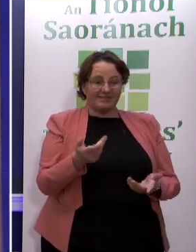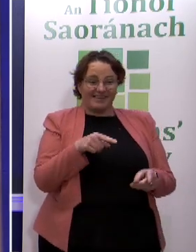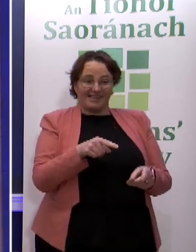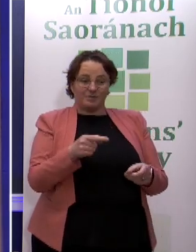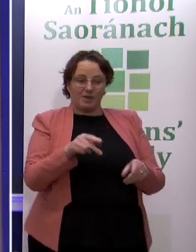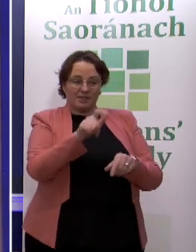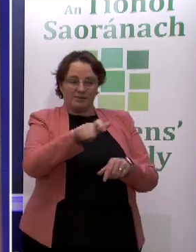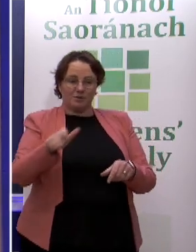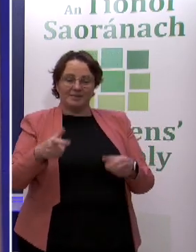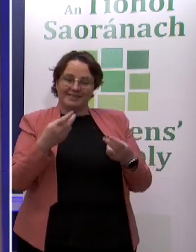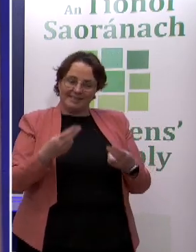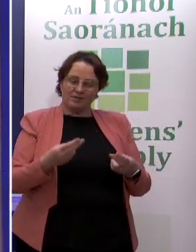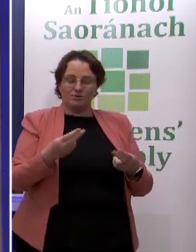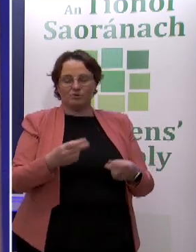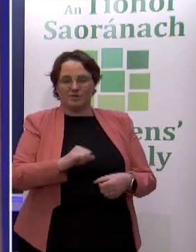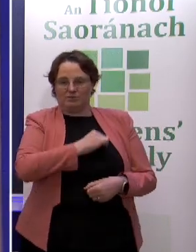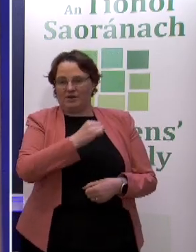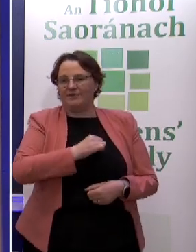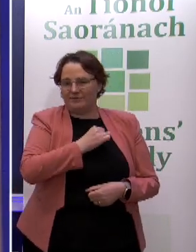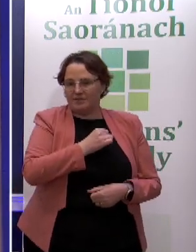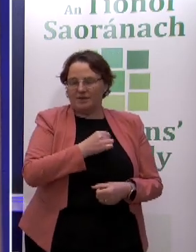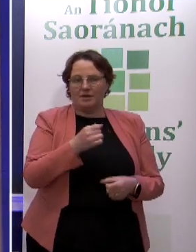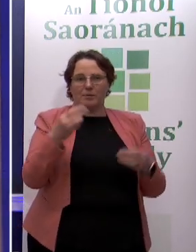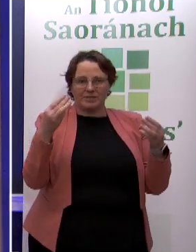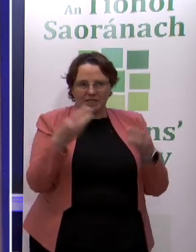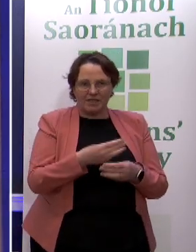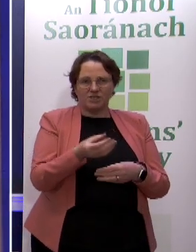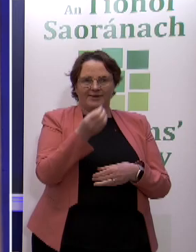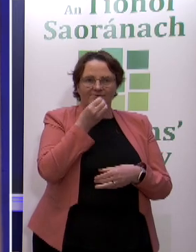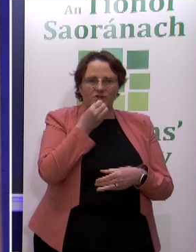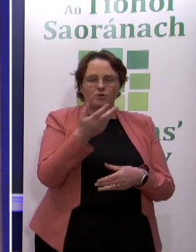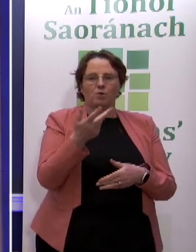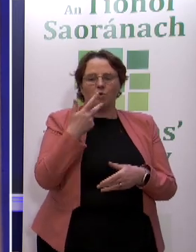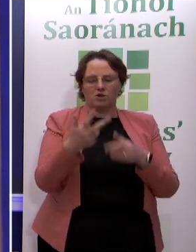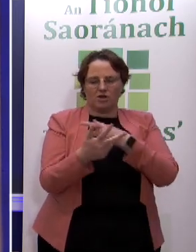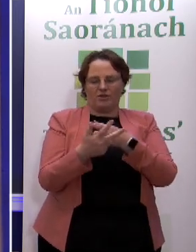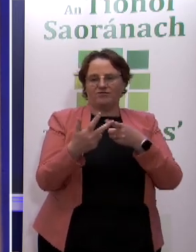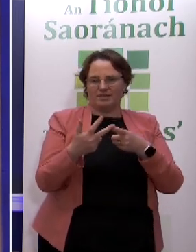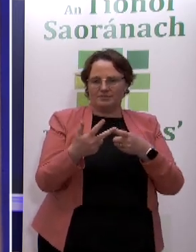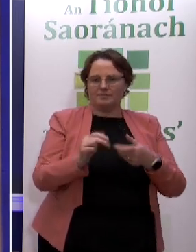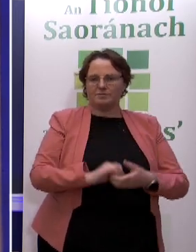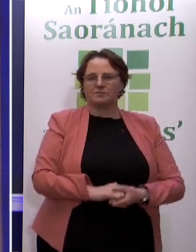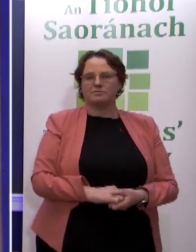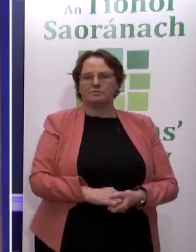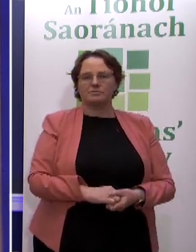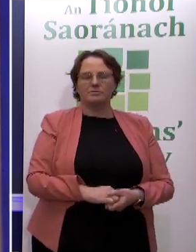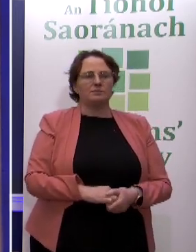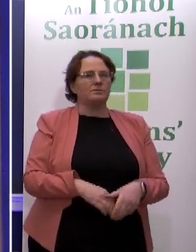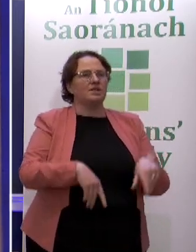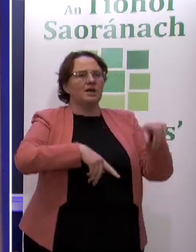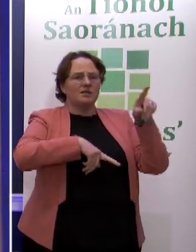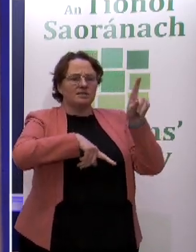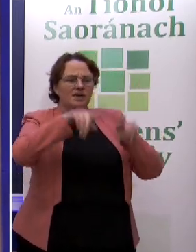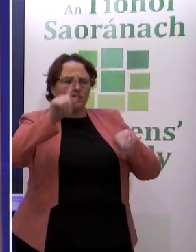need protection from the elements, food and water. And biodiversity provides us with those things. And a diversity of